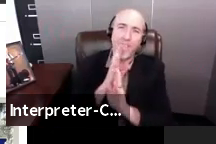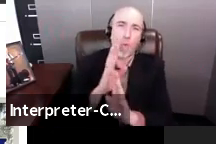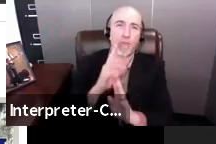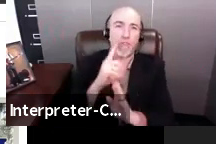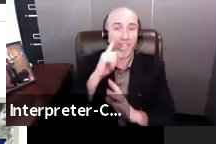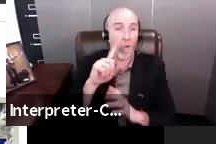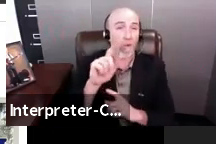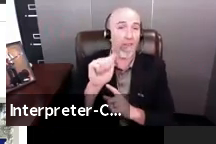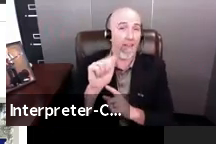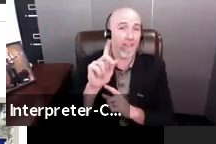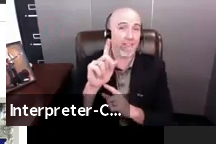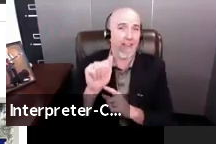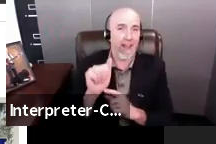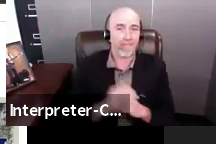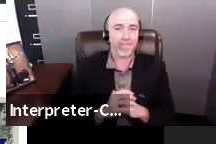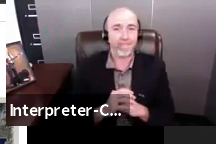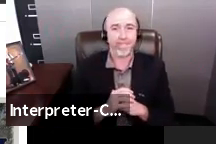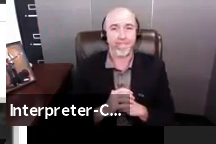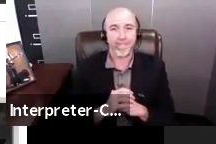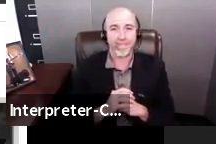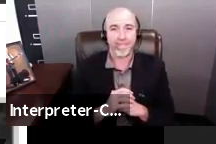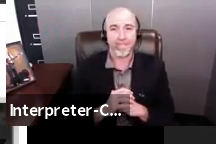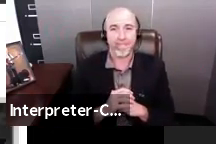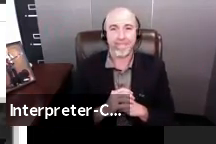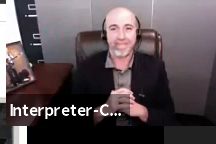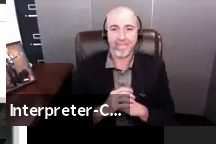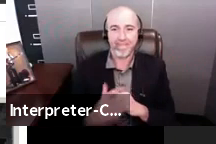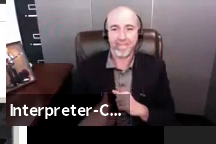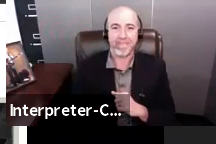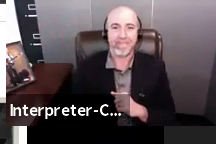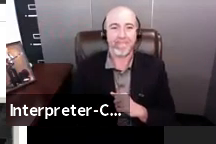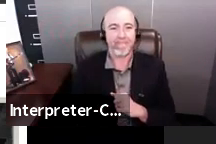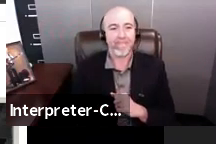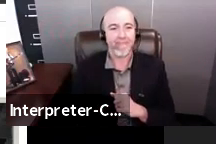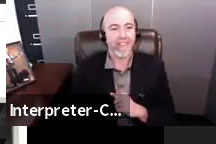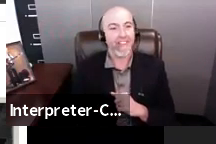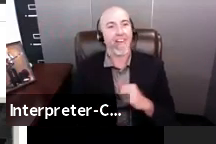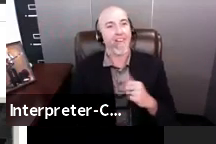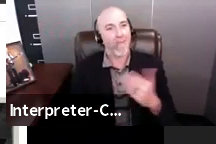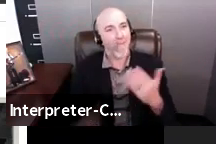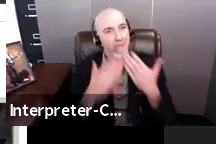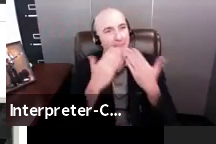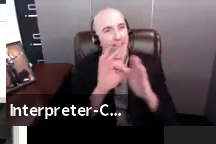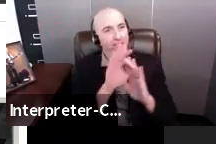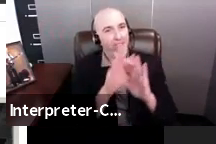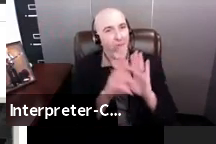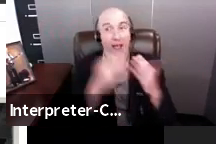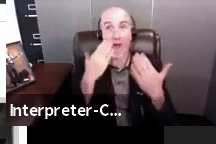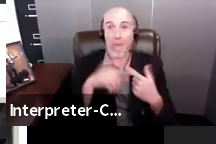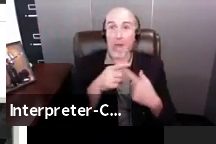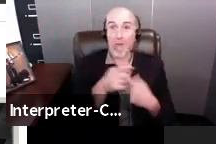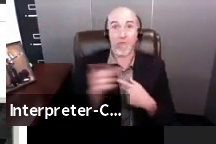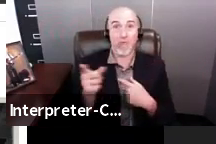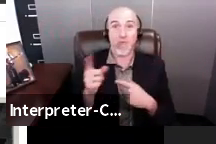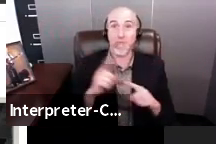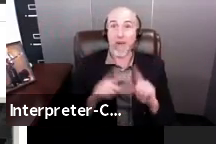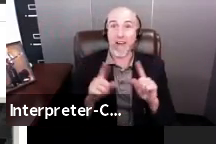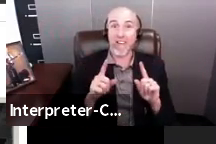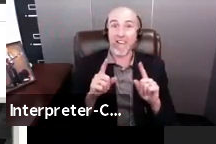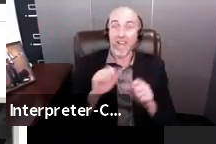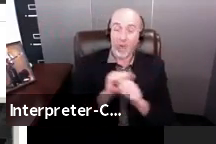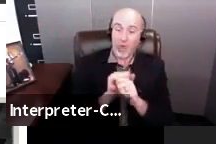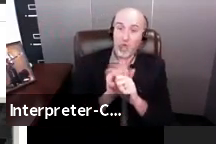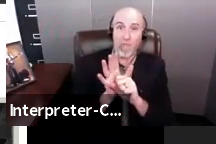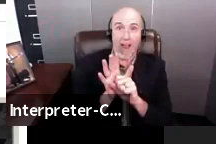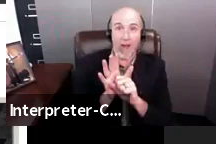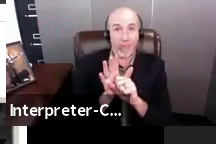ADA. Thank you, Fort Worth. I don't know about the rest of you, but the coronavirus